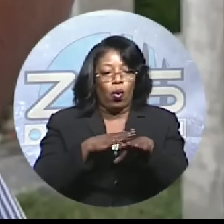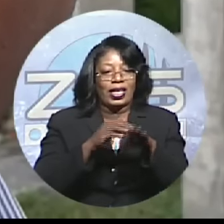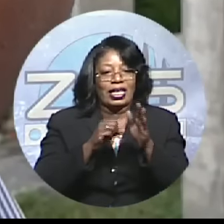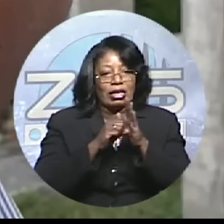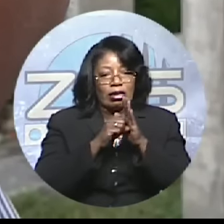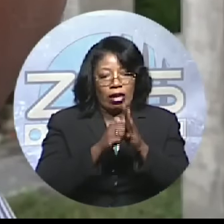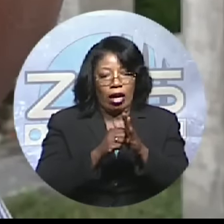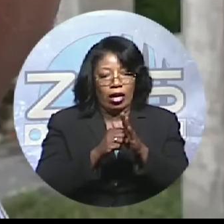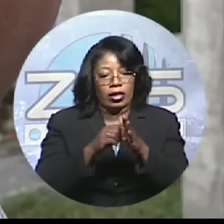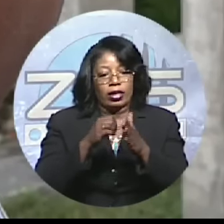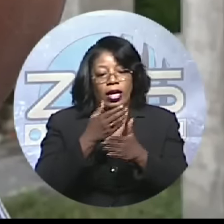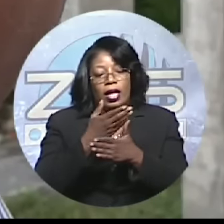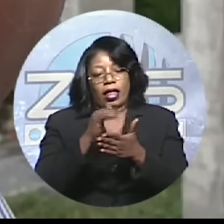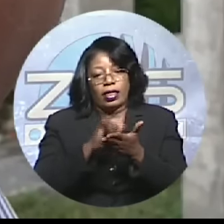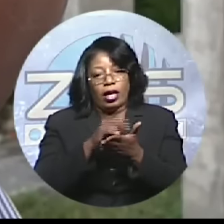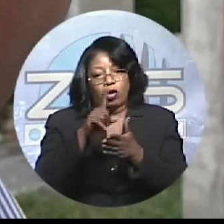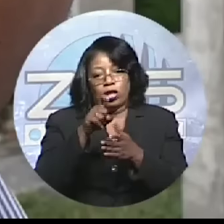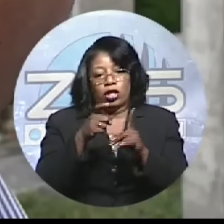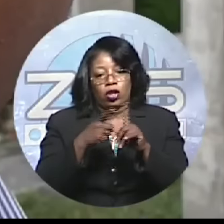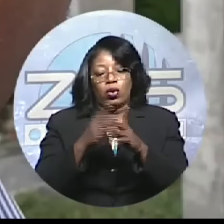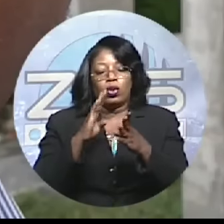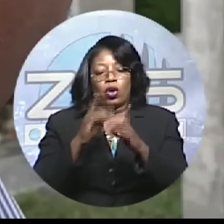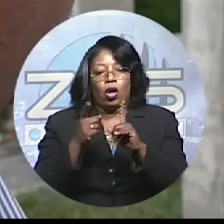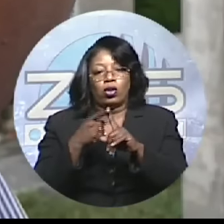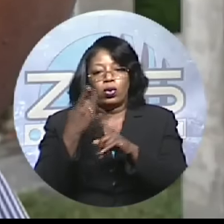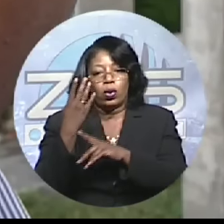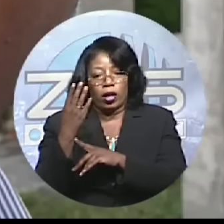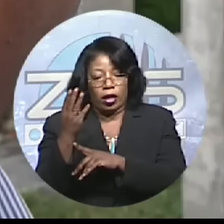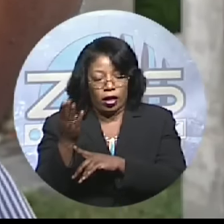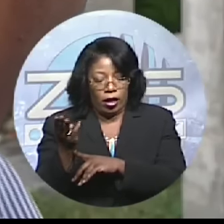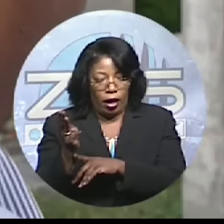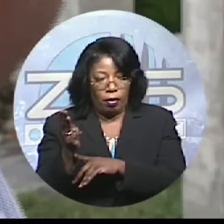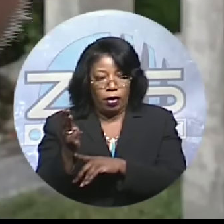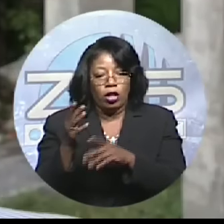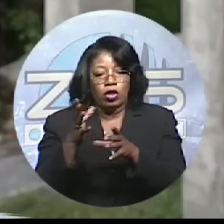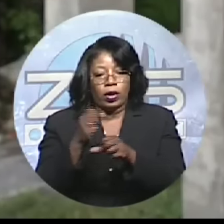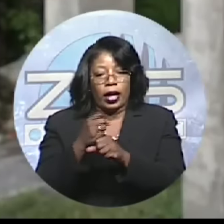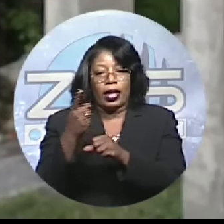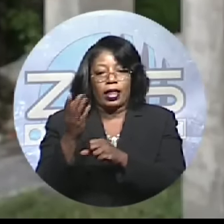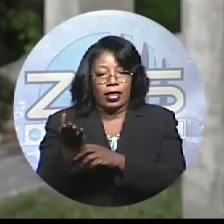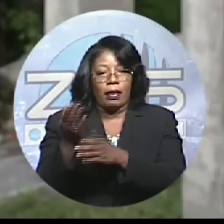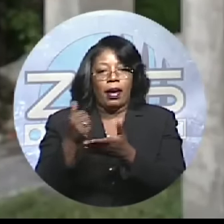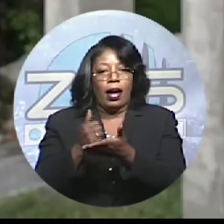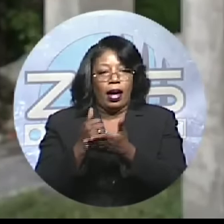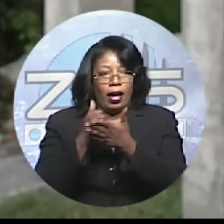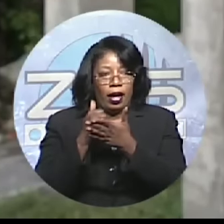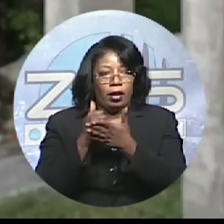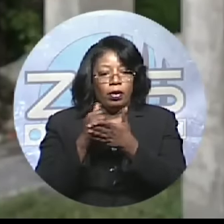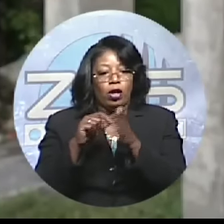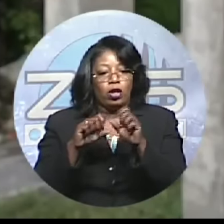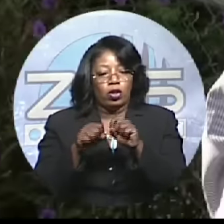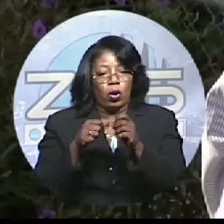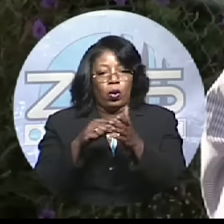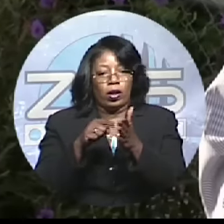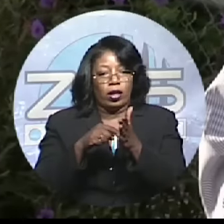to reach out to some professional that we might get some help to possibly avoid situations like this from happening